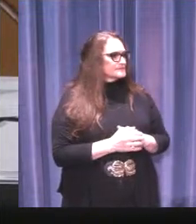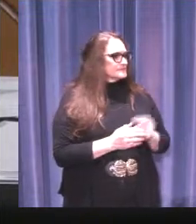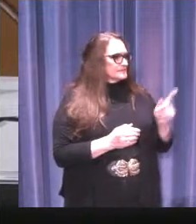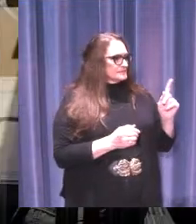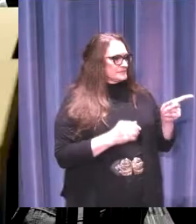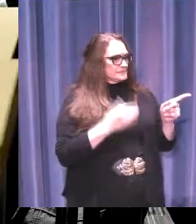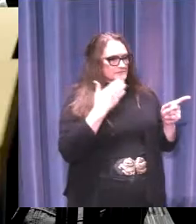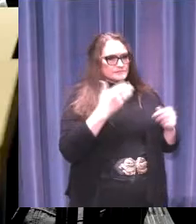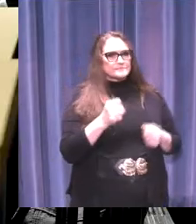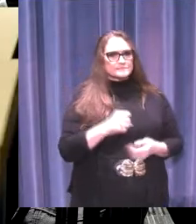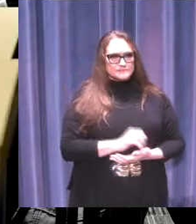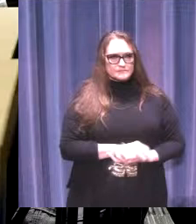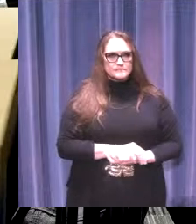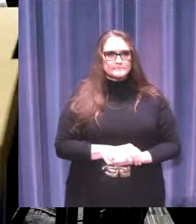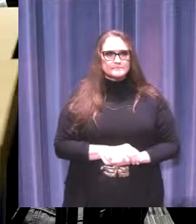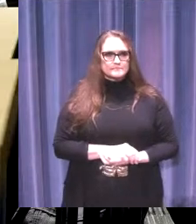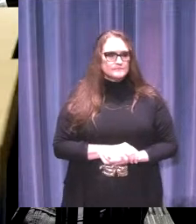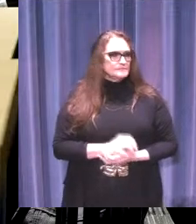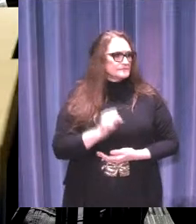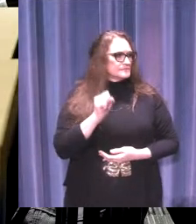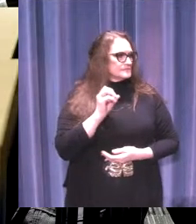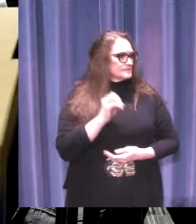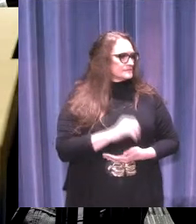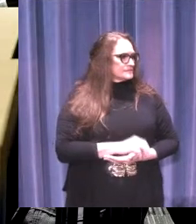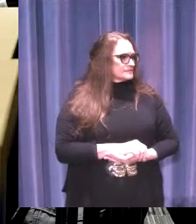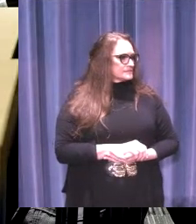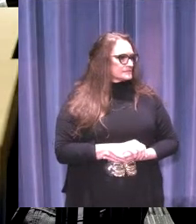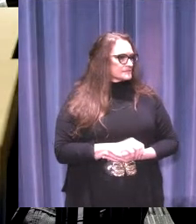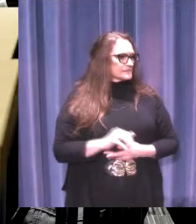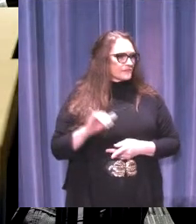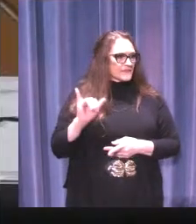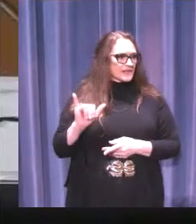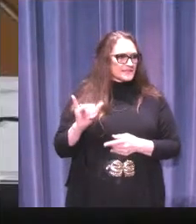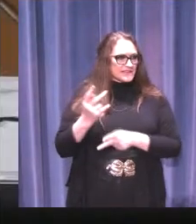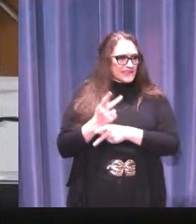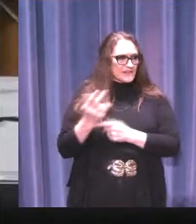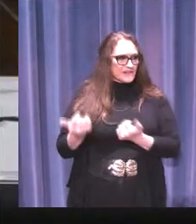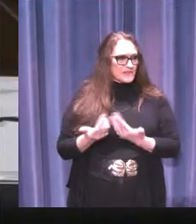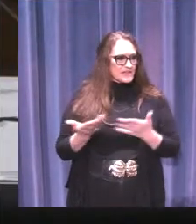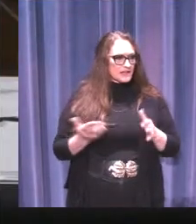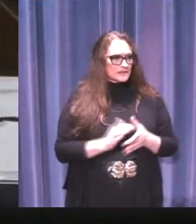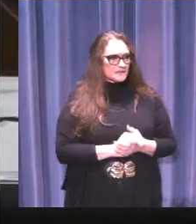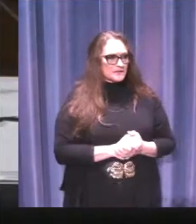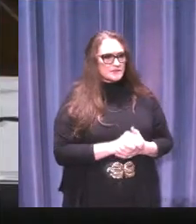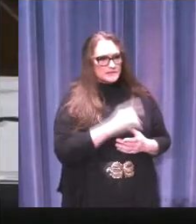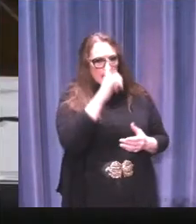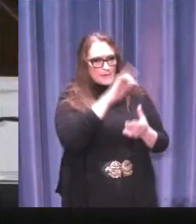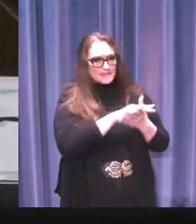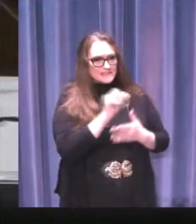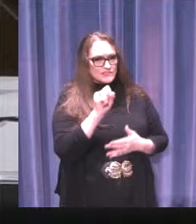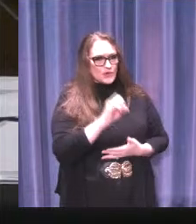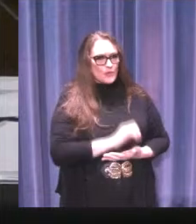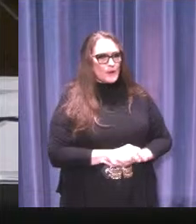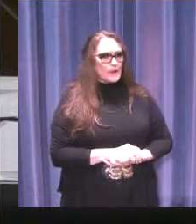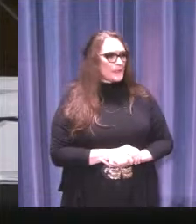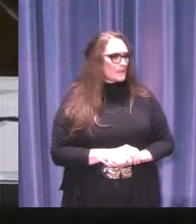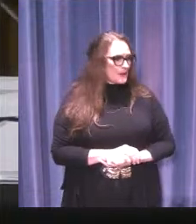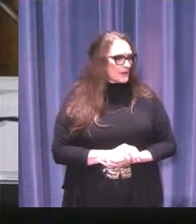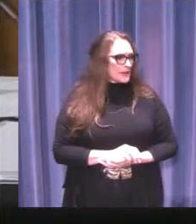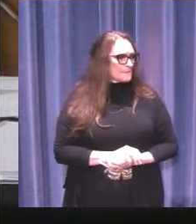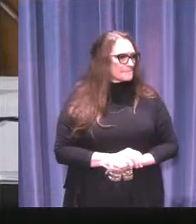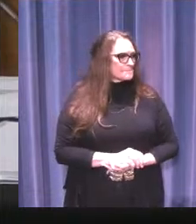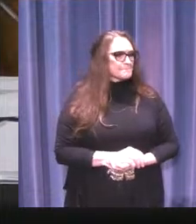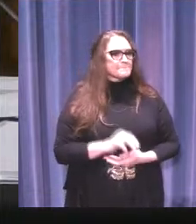with you? Yep. Okay. So, does that take care of everything? I believe so. Okay.